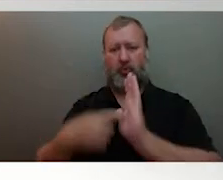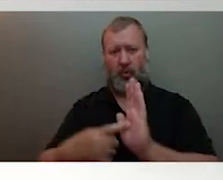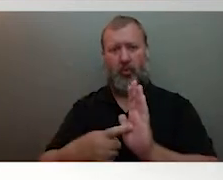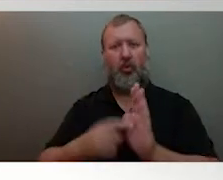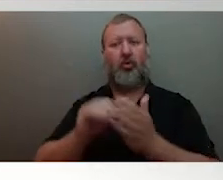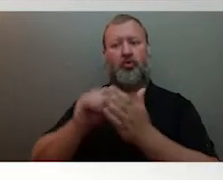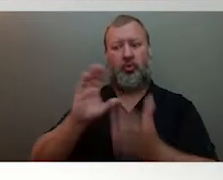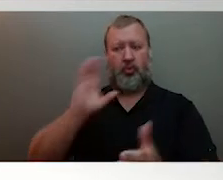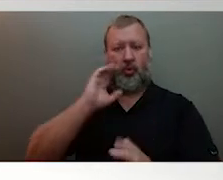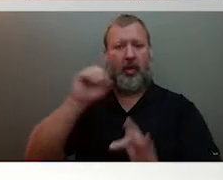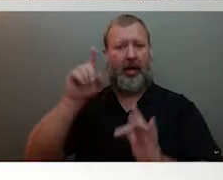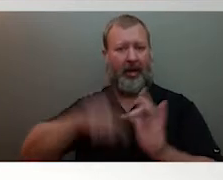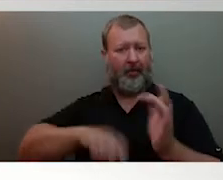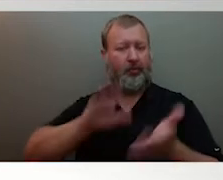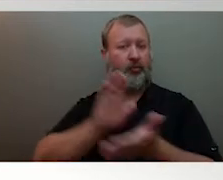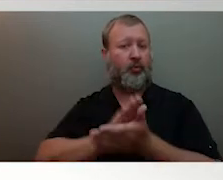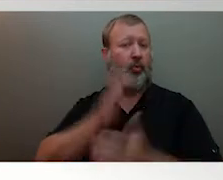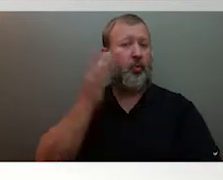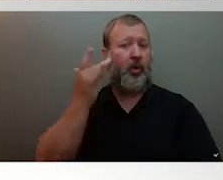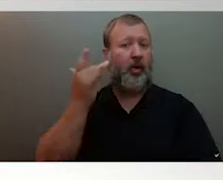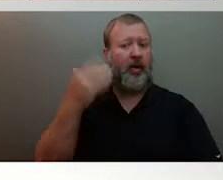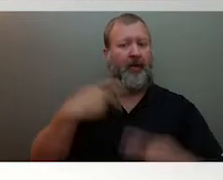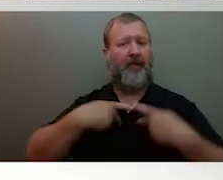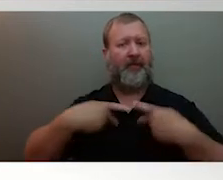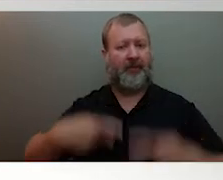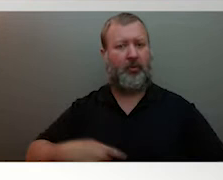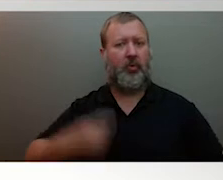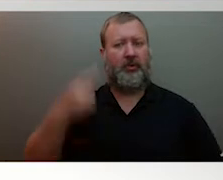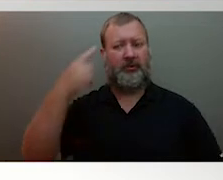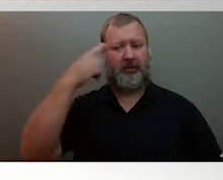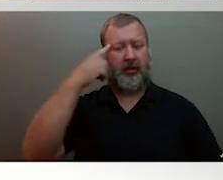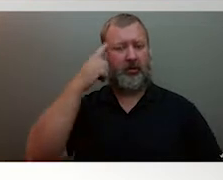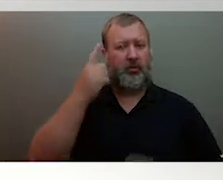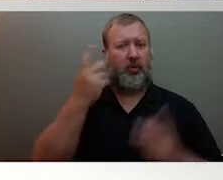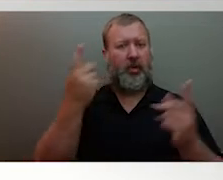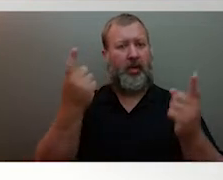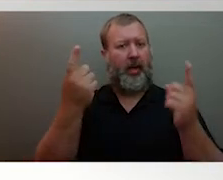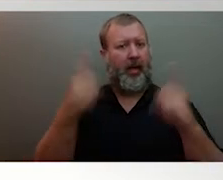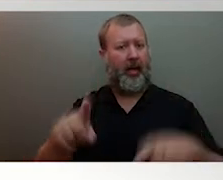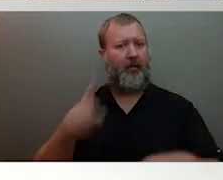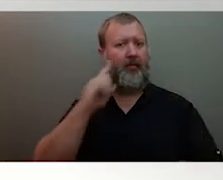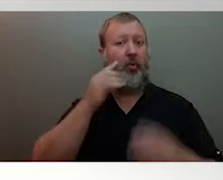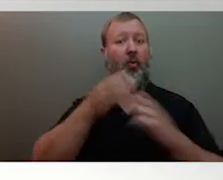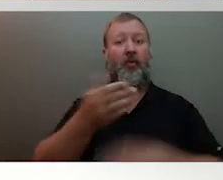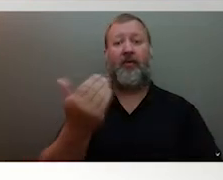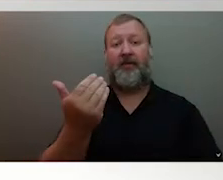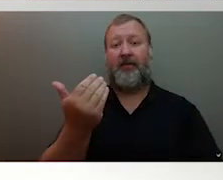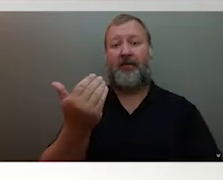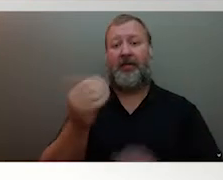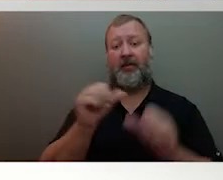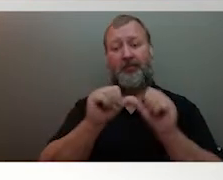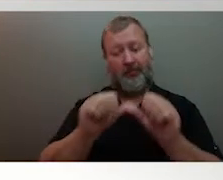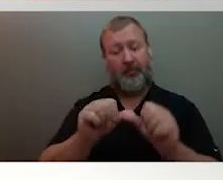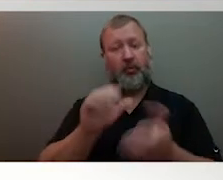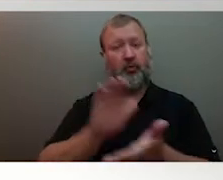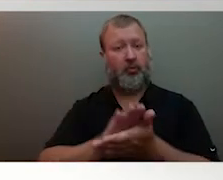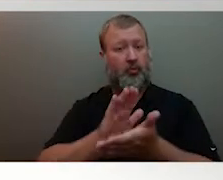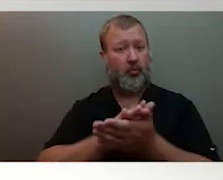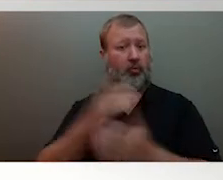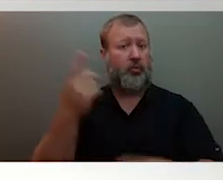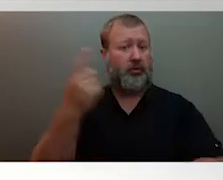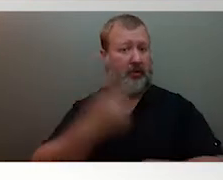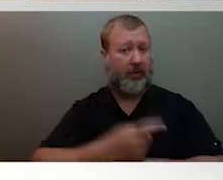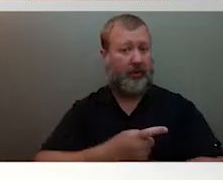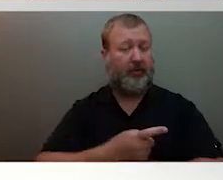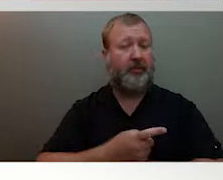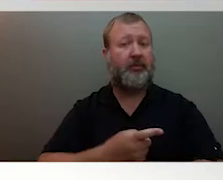be absent due to a physical or psychiatric condition for at least 15 consecutive school days due to a chronic condition,